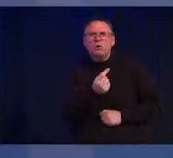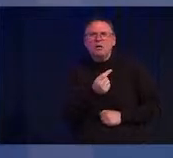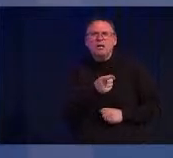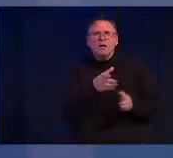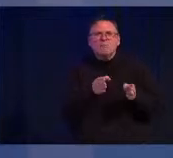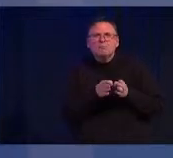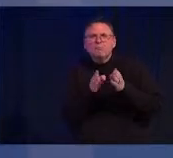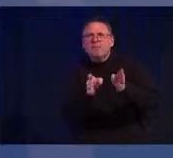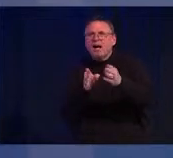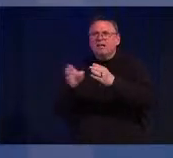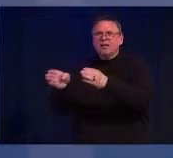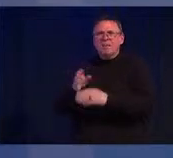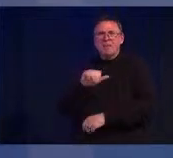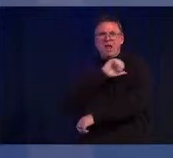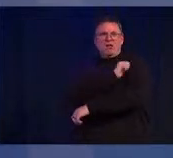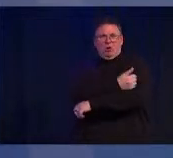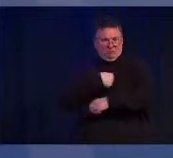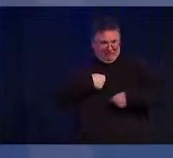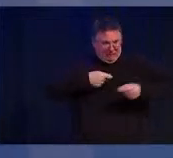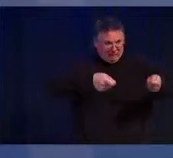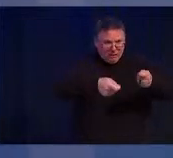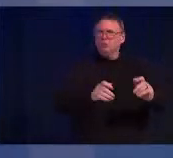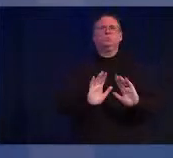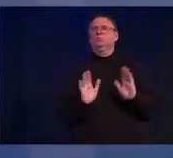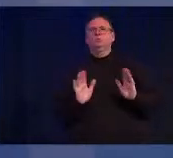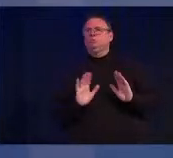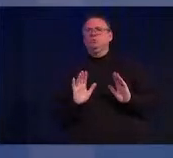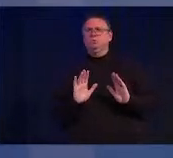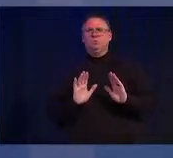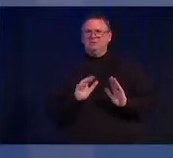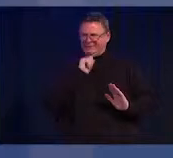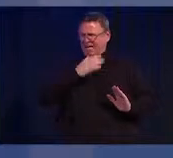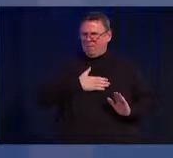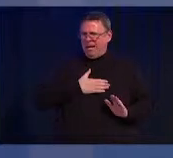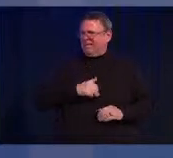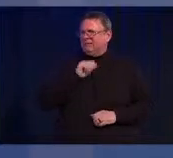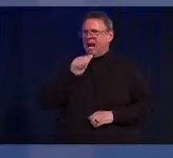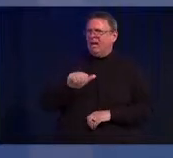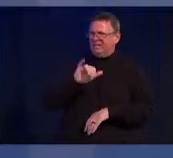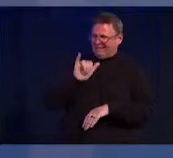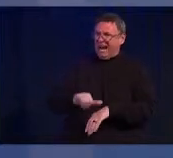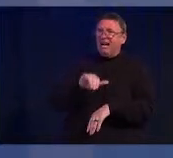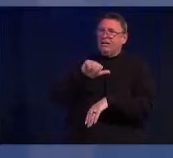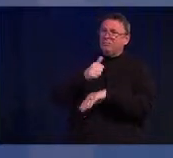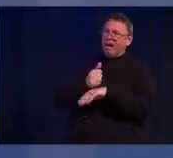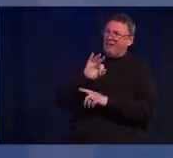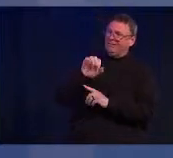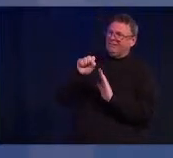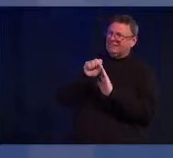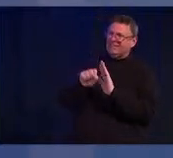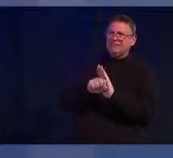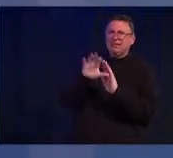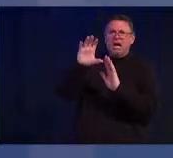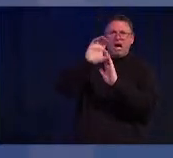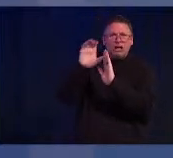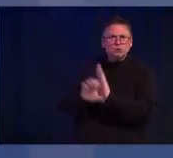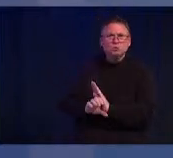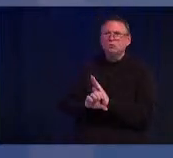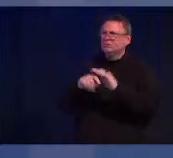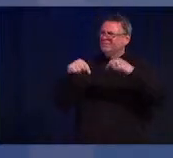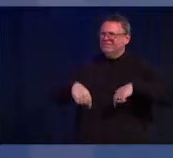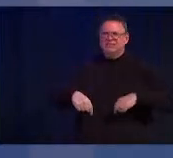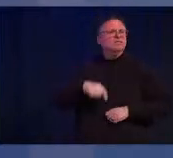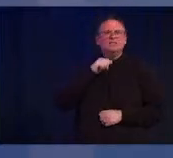That's authoritarian government, and that's not what we're supposed to have based on our state constitution. What we need to do